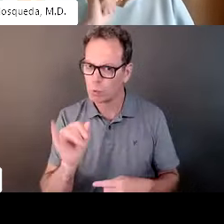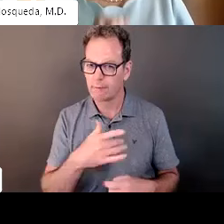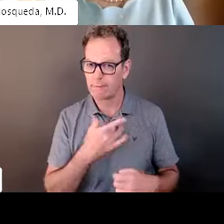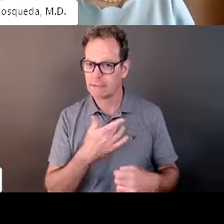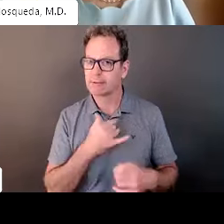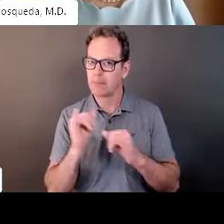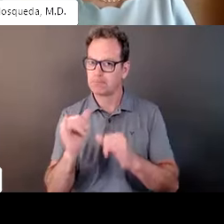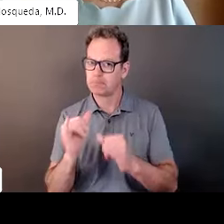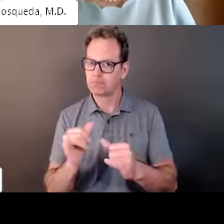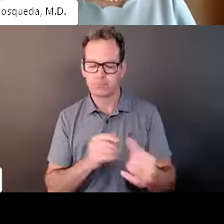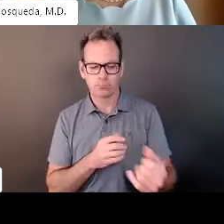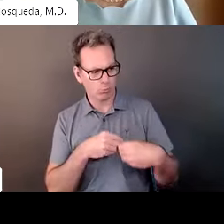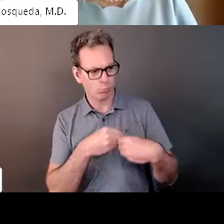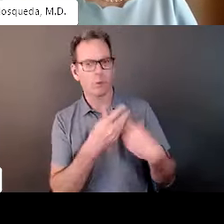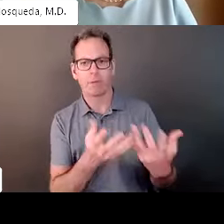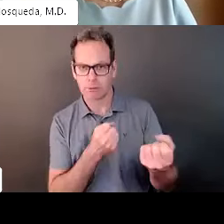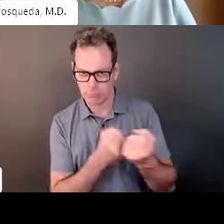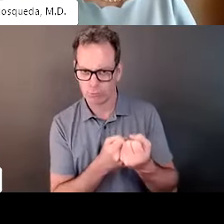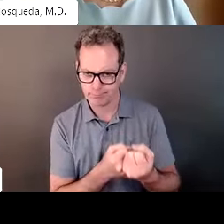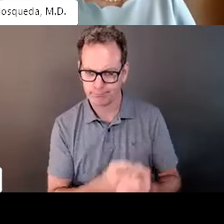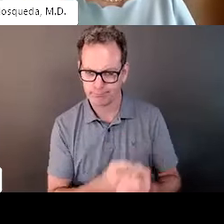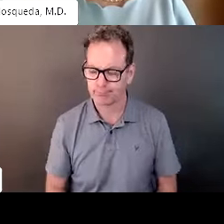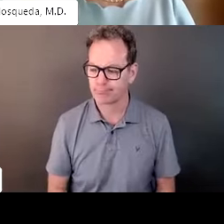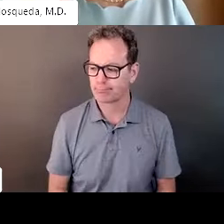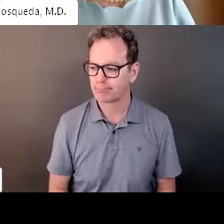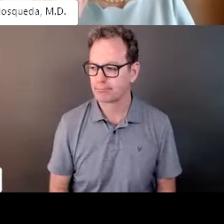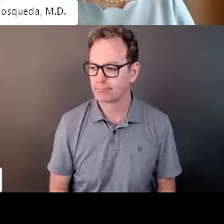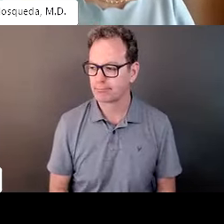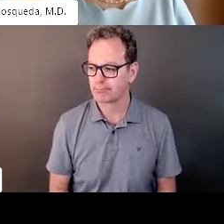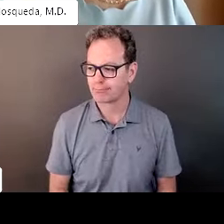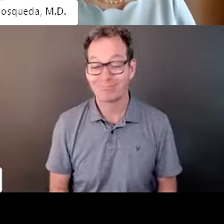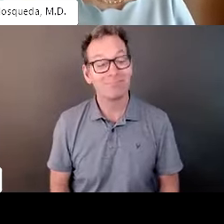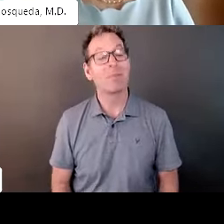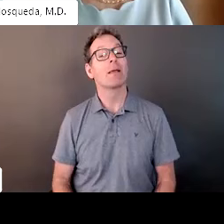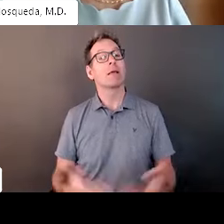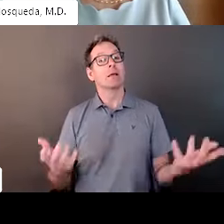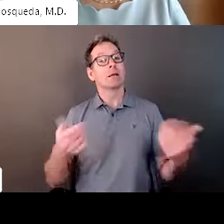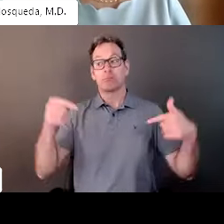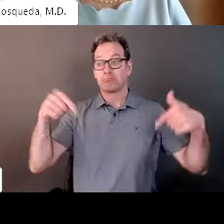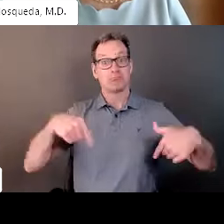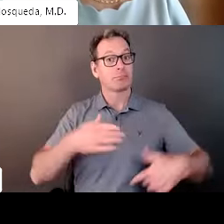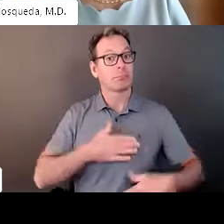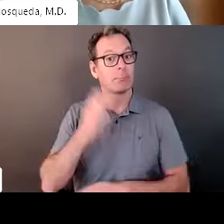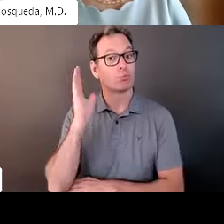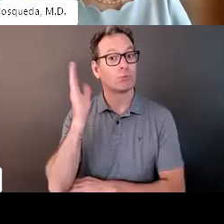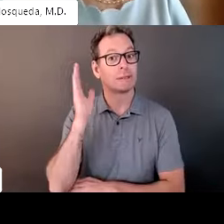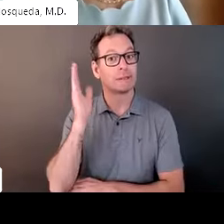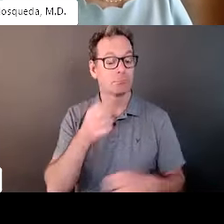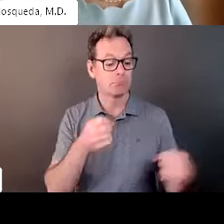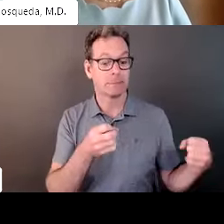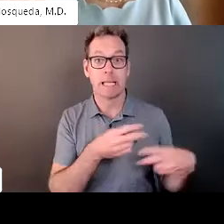These slides will be available to you. We have a lot of resources that will be available to you as